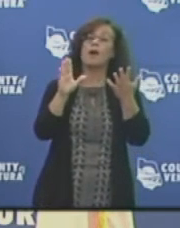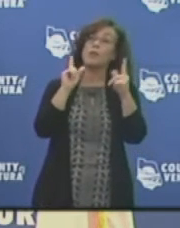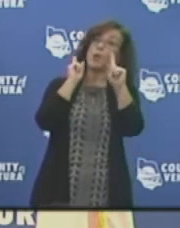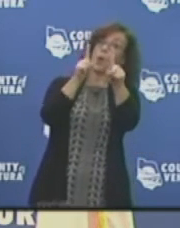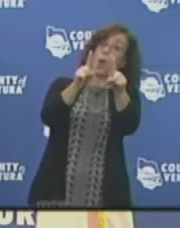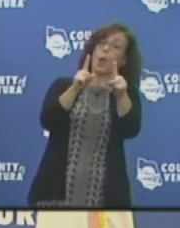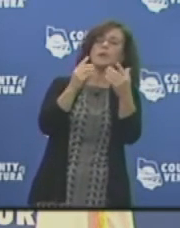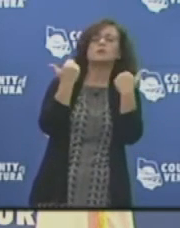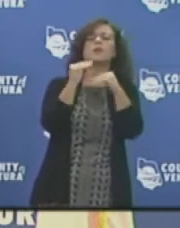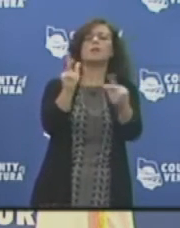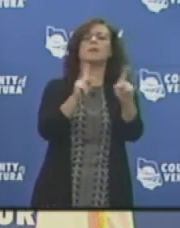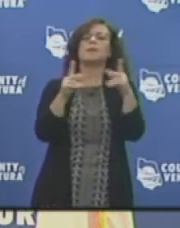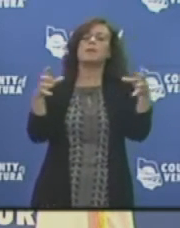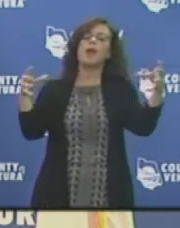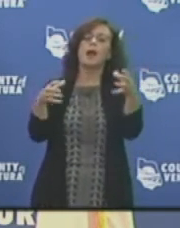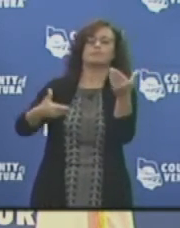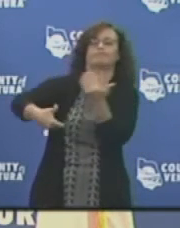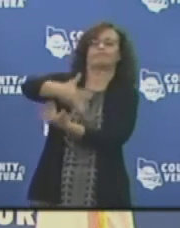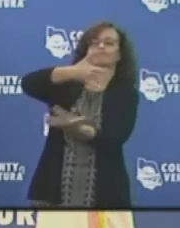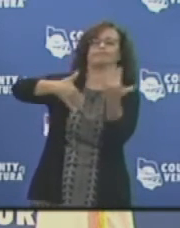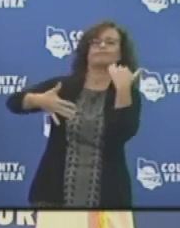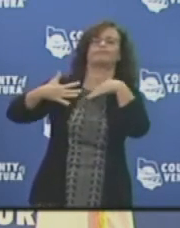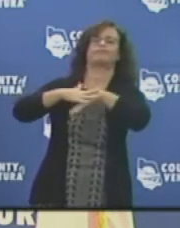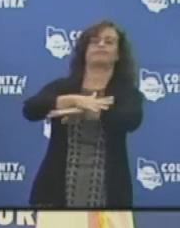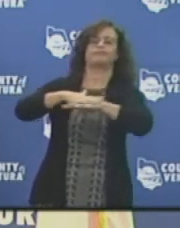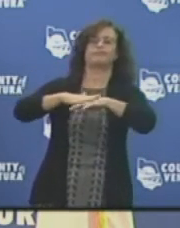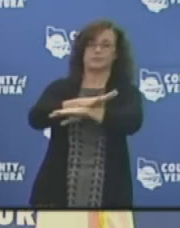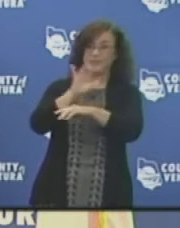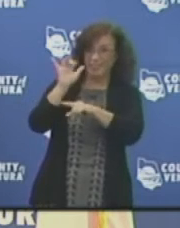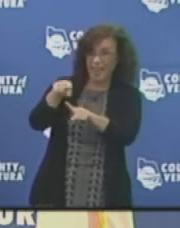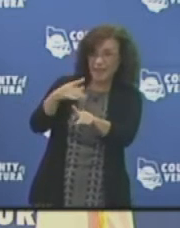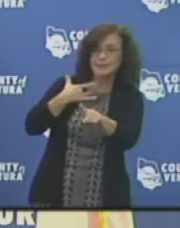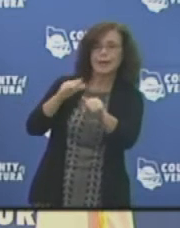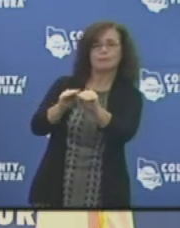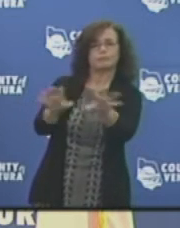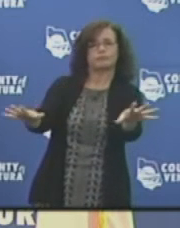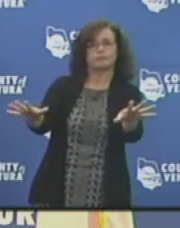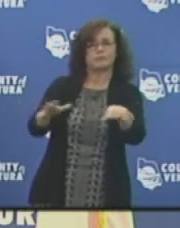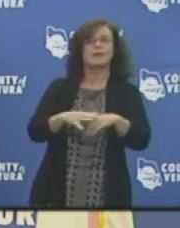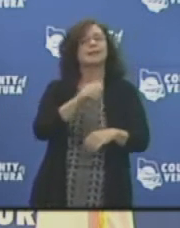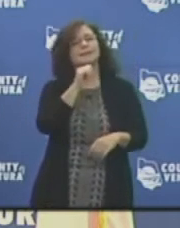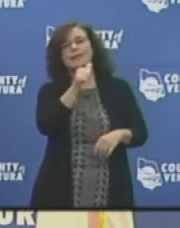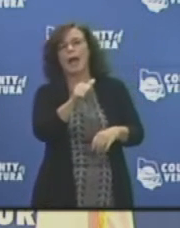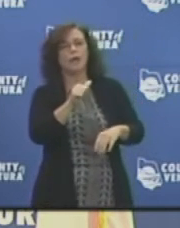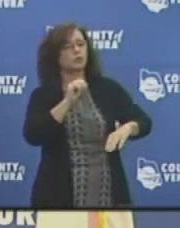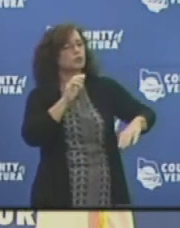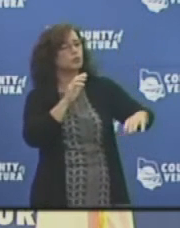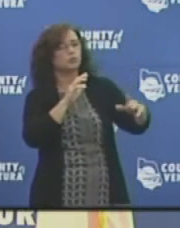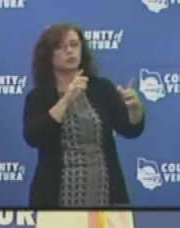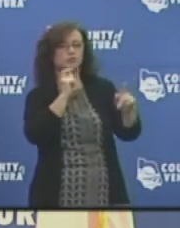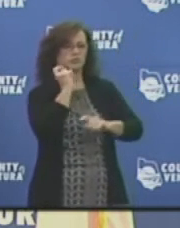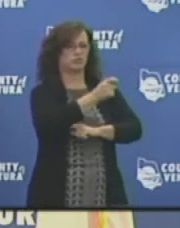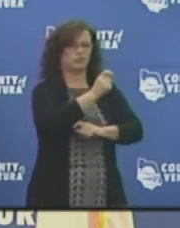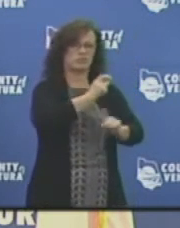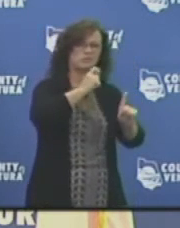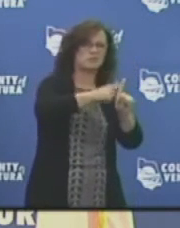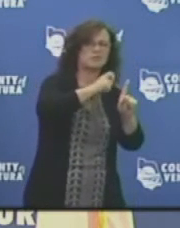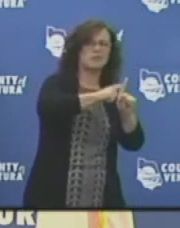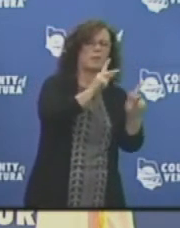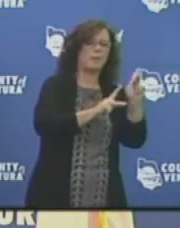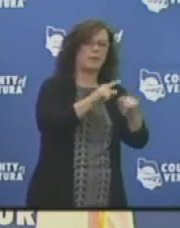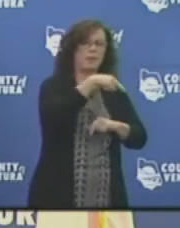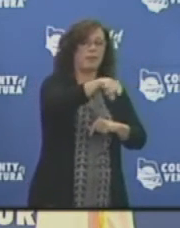and other gatherings that carry a high risk of COVID transmission. It's a way to fight a surge that has the potential to challenge